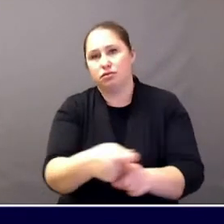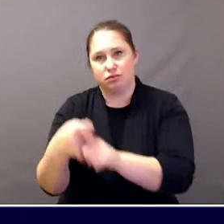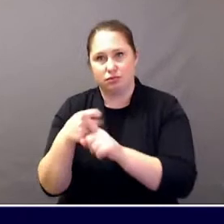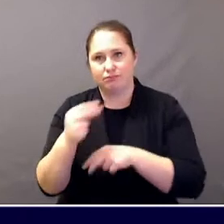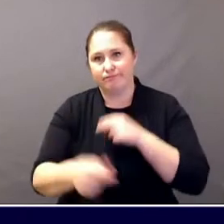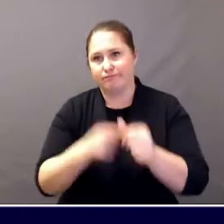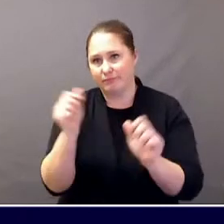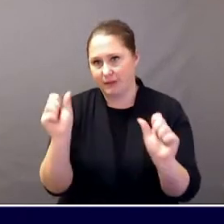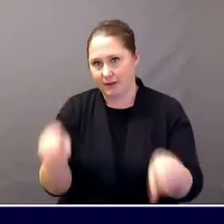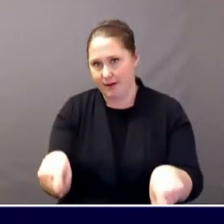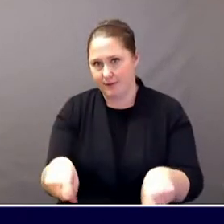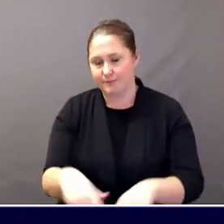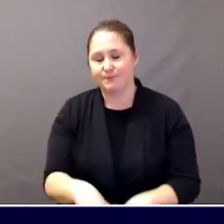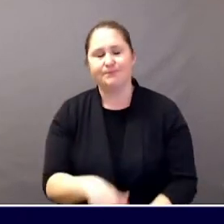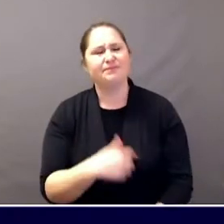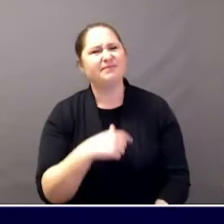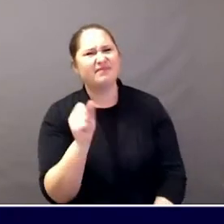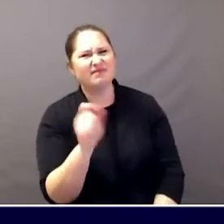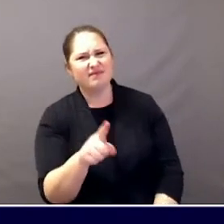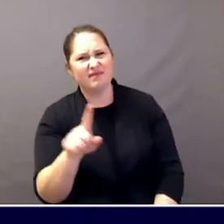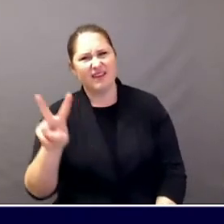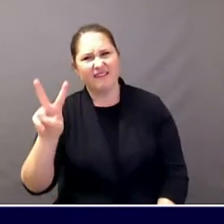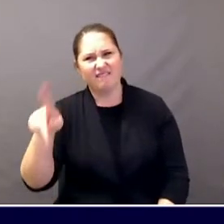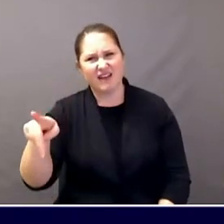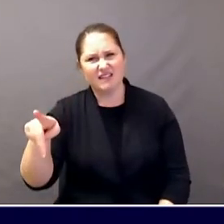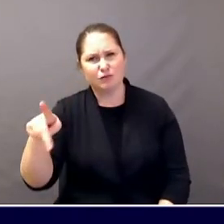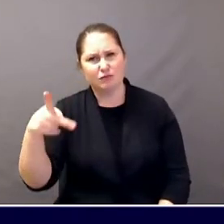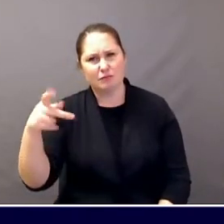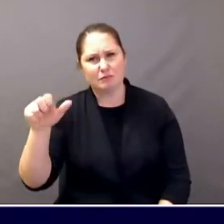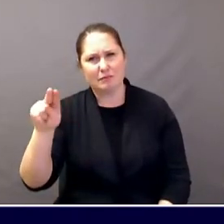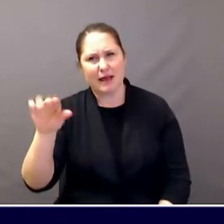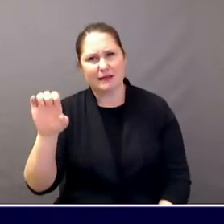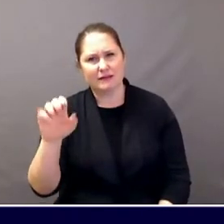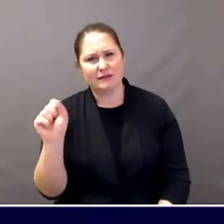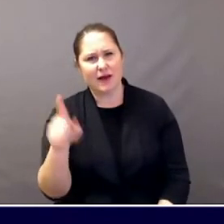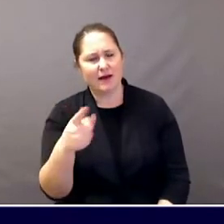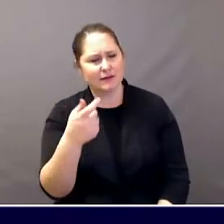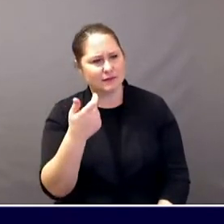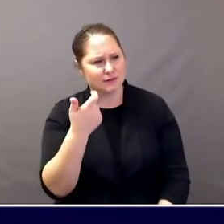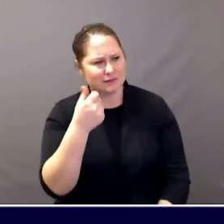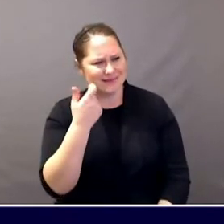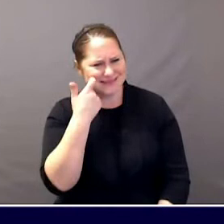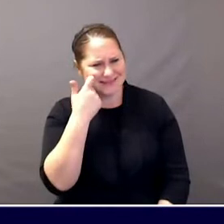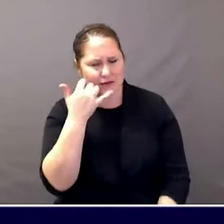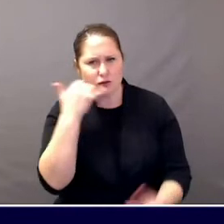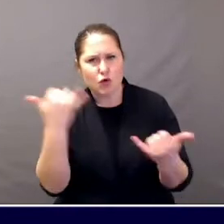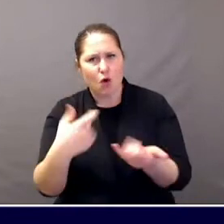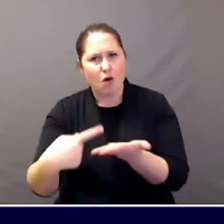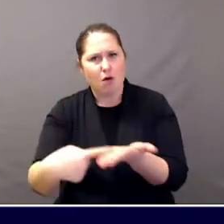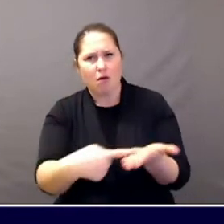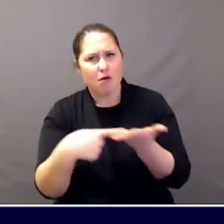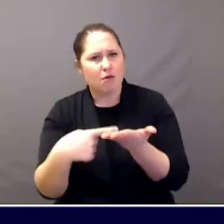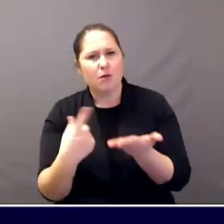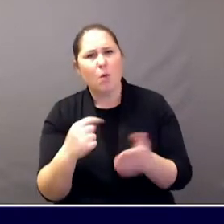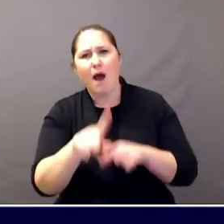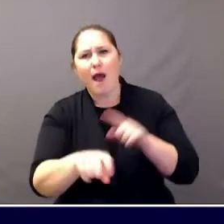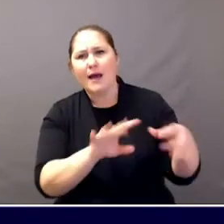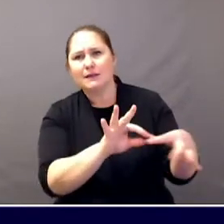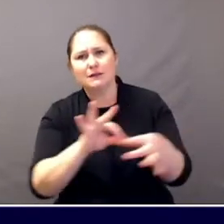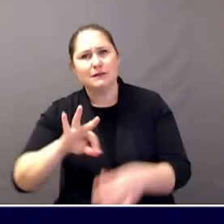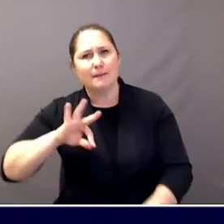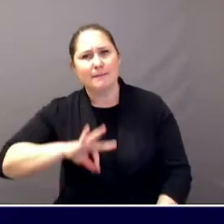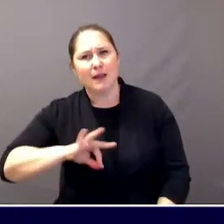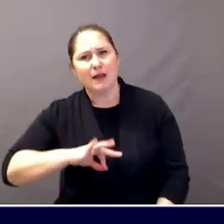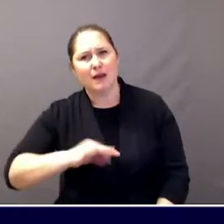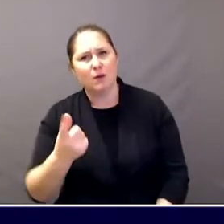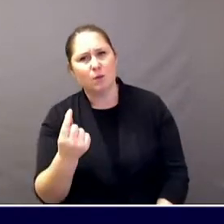president specifically ask regarding Maine's vaccine administration on that call you were part of? And could you give us a little bit more detail on his response?